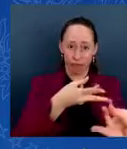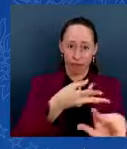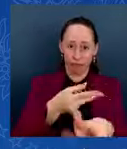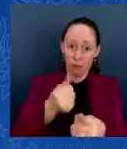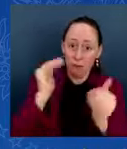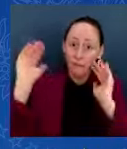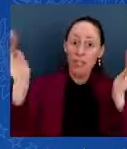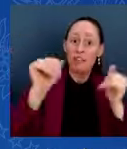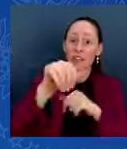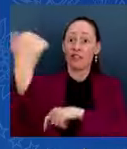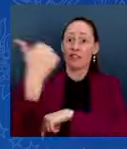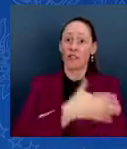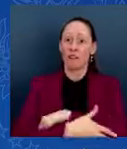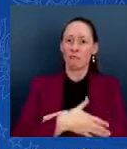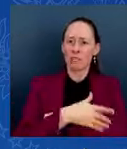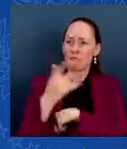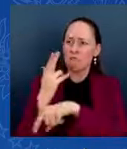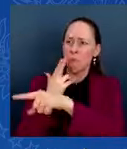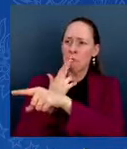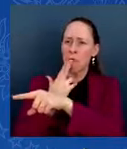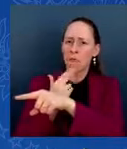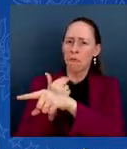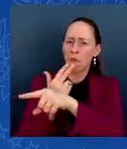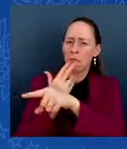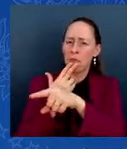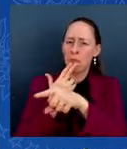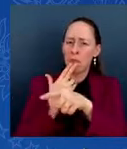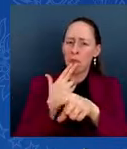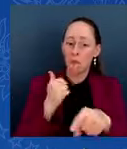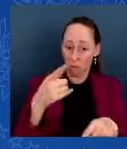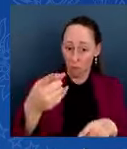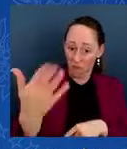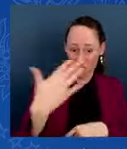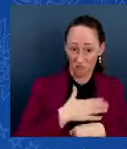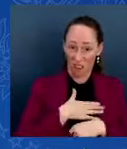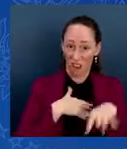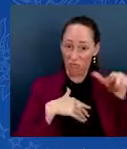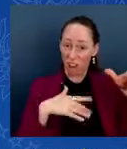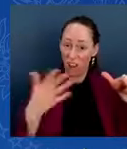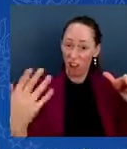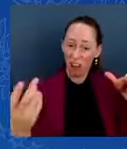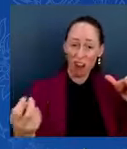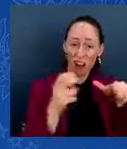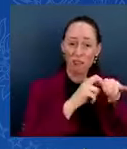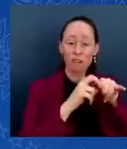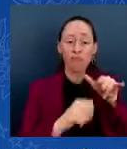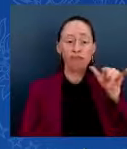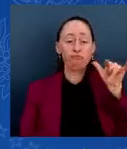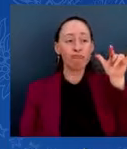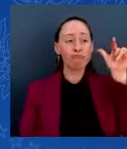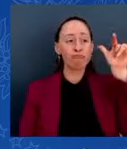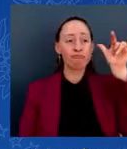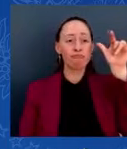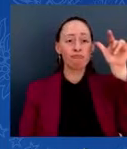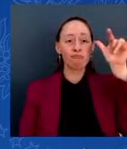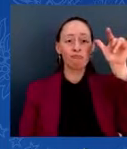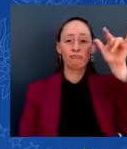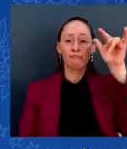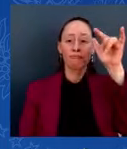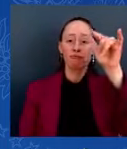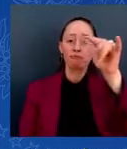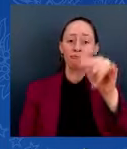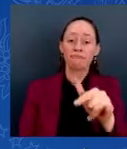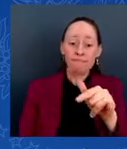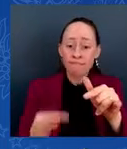I could take you out on Air Force One, and if you have a prescription from a drug company in America, and fly you to Toronto,